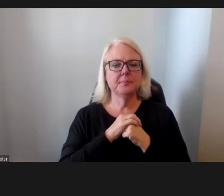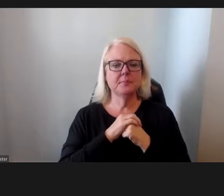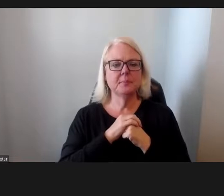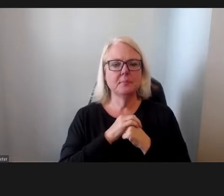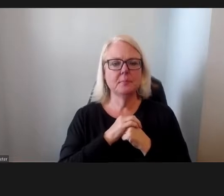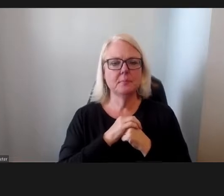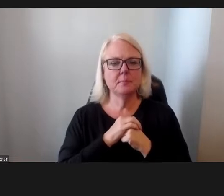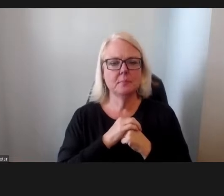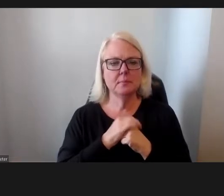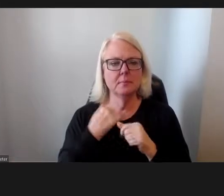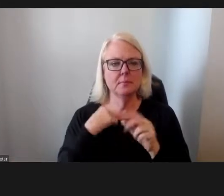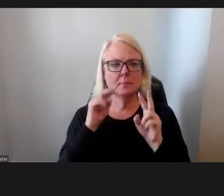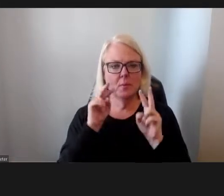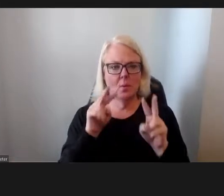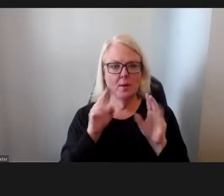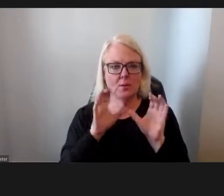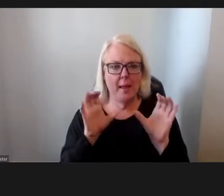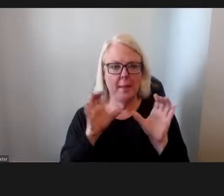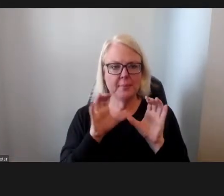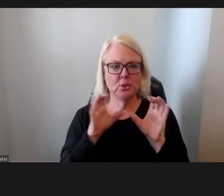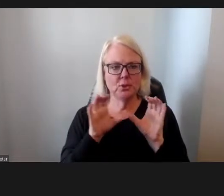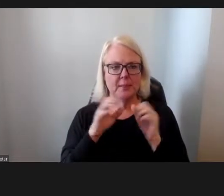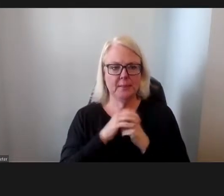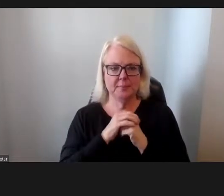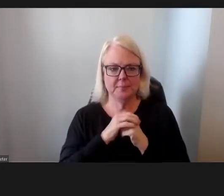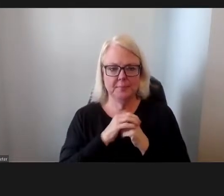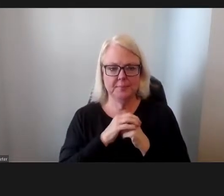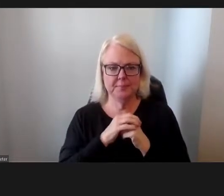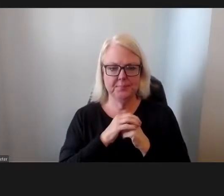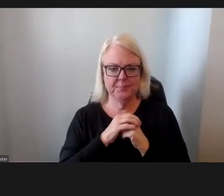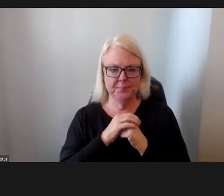I'm watching the captioning.